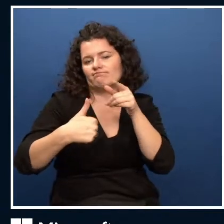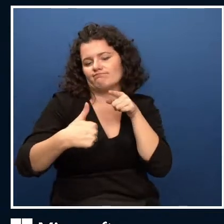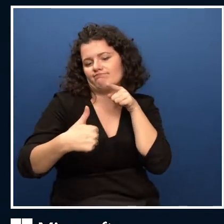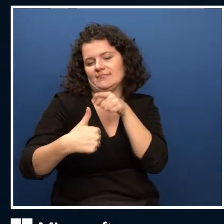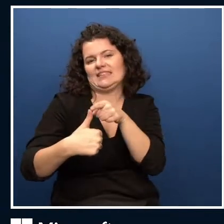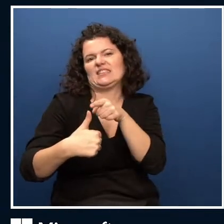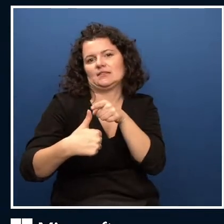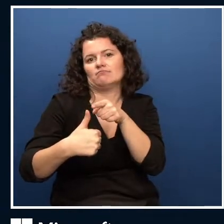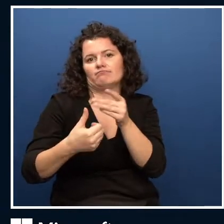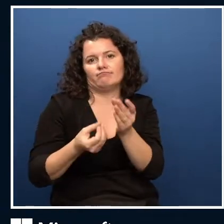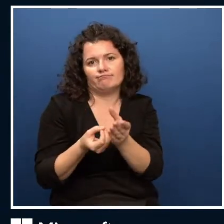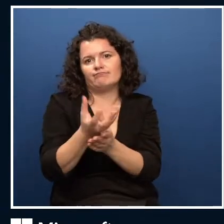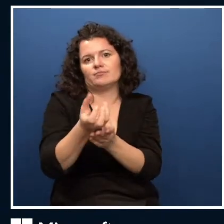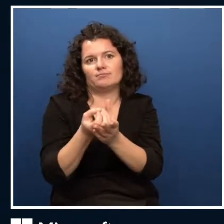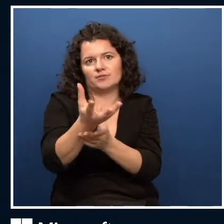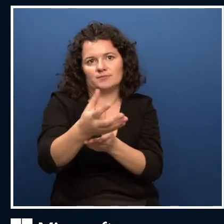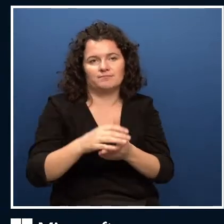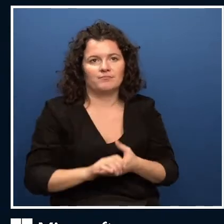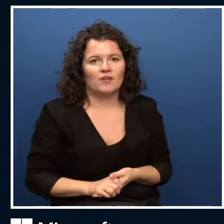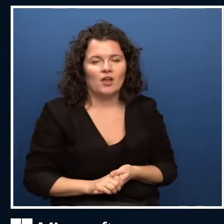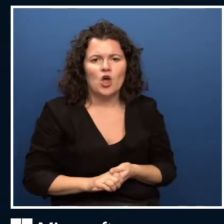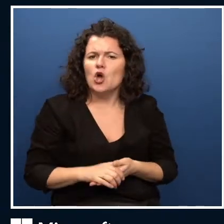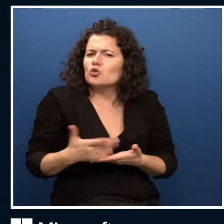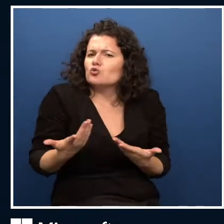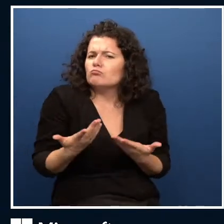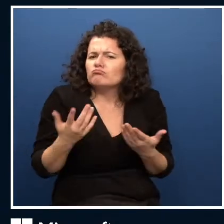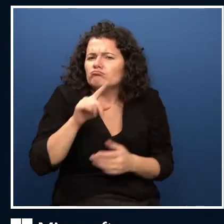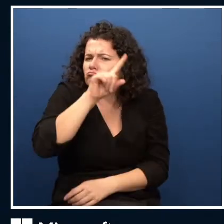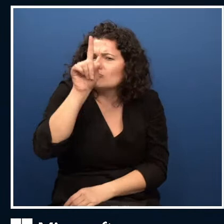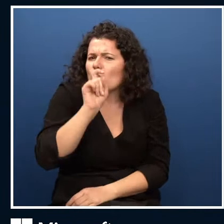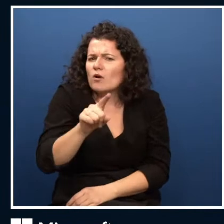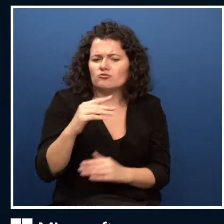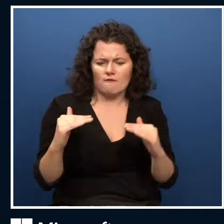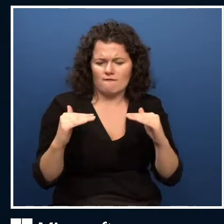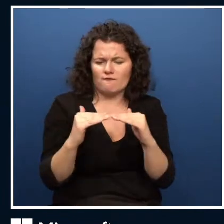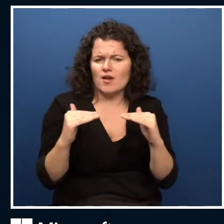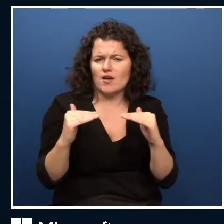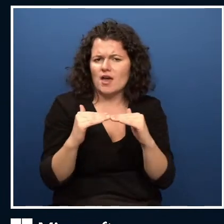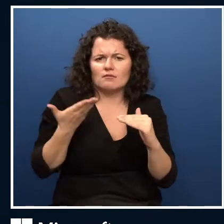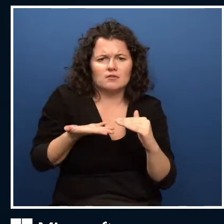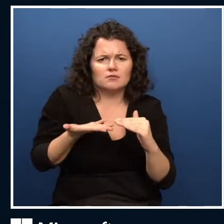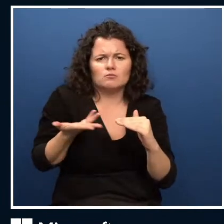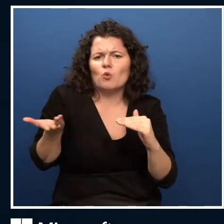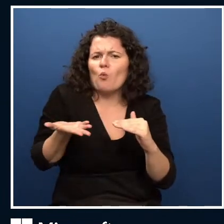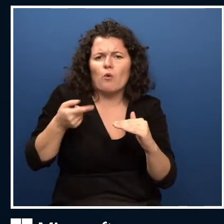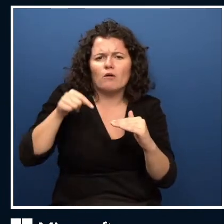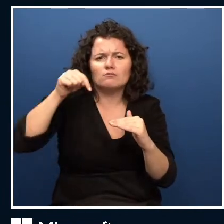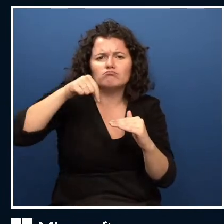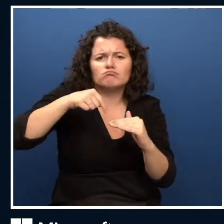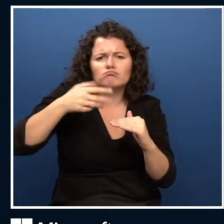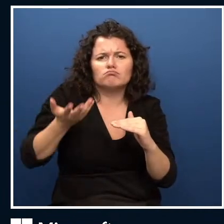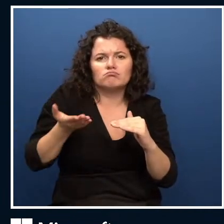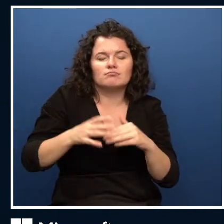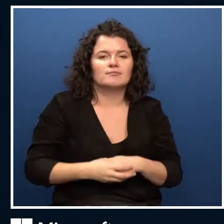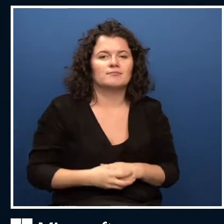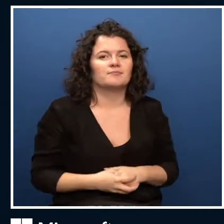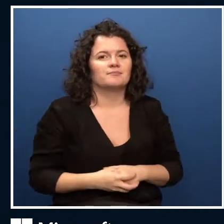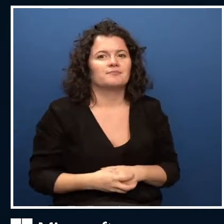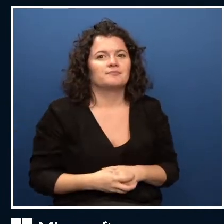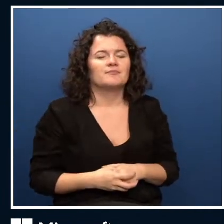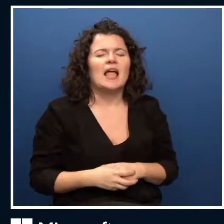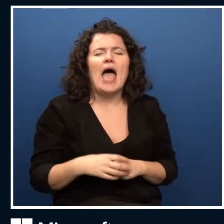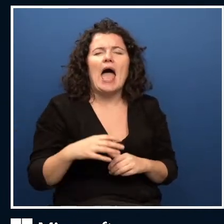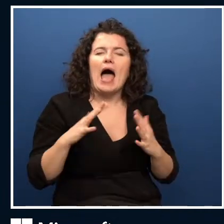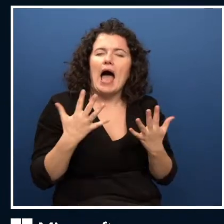the idea behind fairness all about. So at this stage, I like to explain it. You might be aware